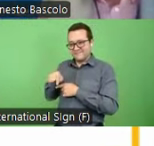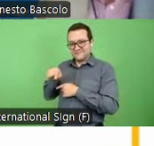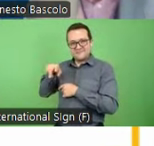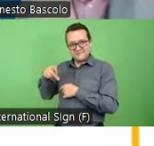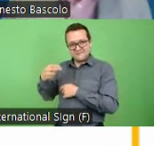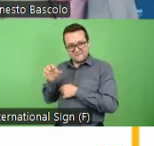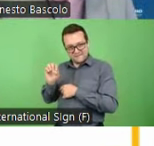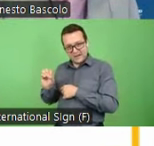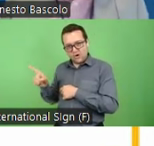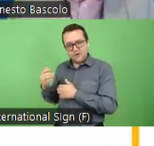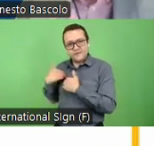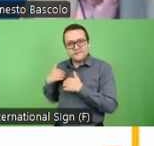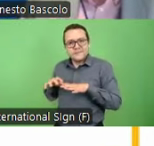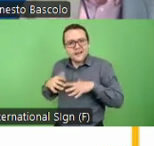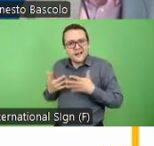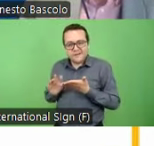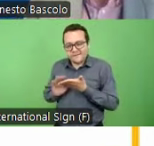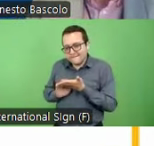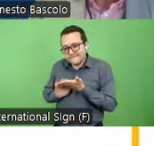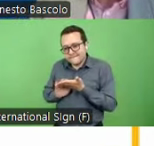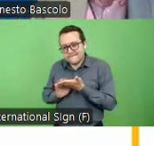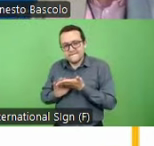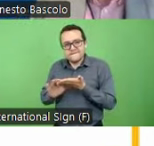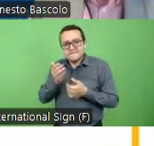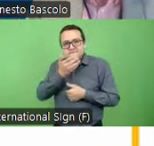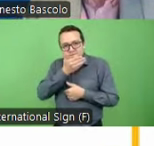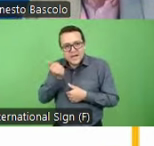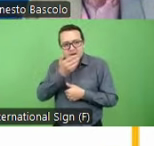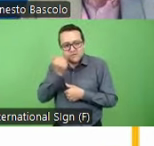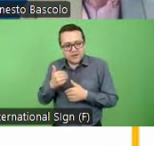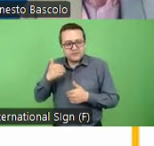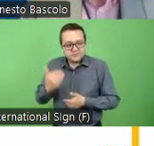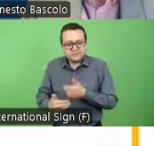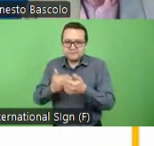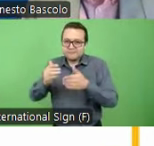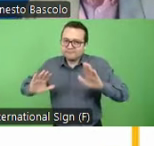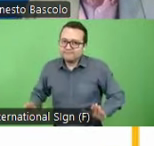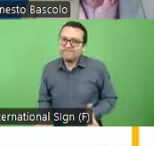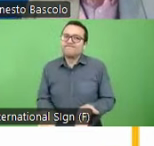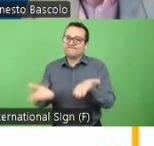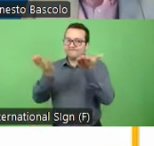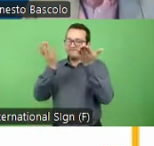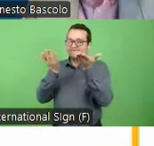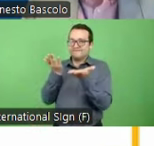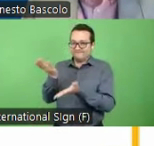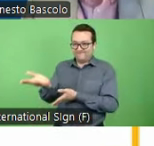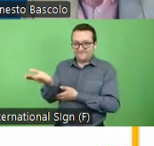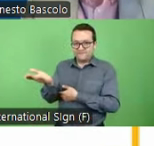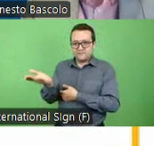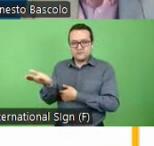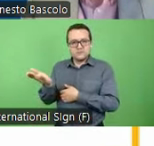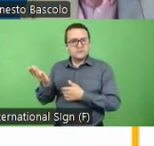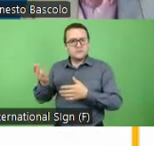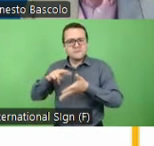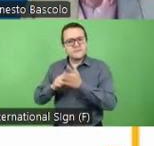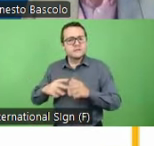a PAHO to be efectivas y able to have a very effective, muy a claras en clear términos de results in reference mejorar las to condiciones de being